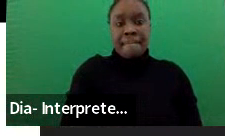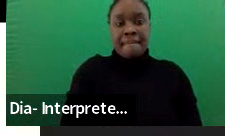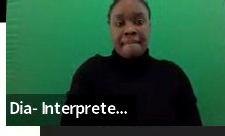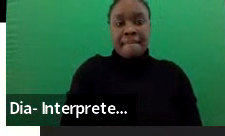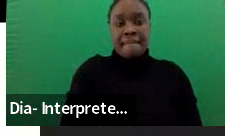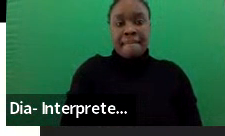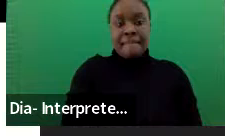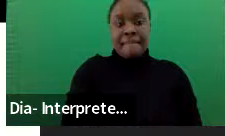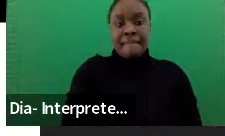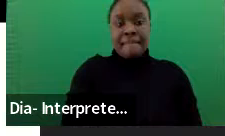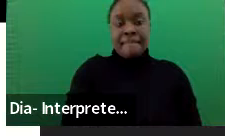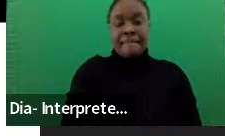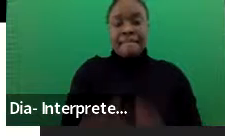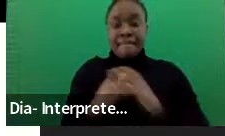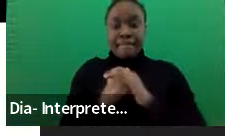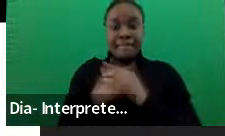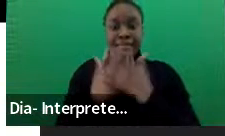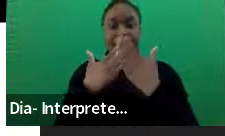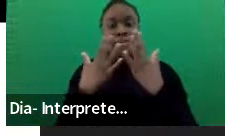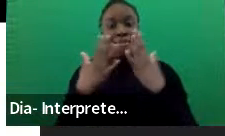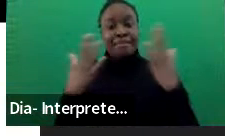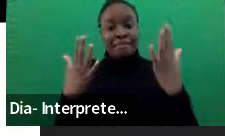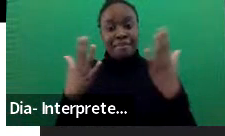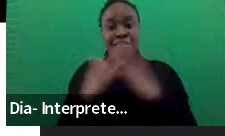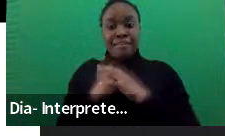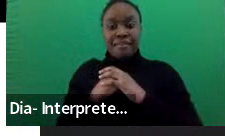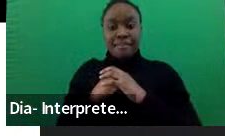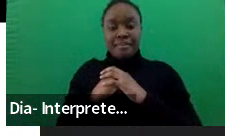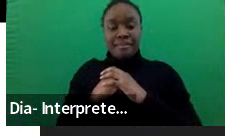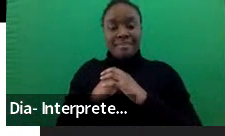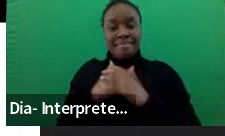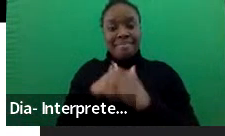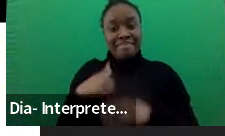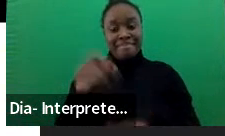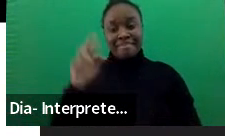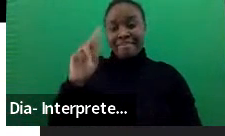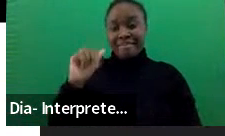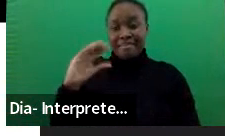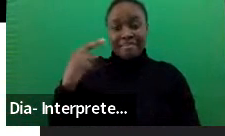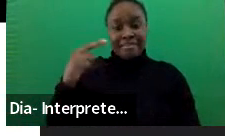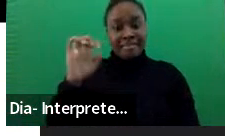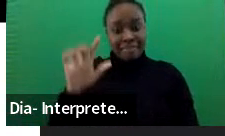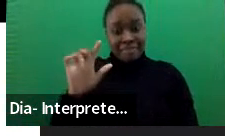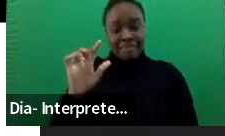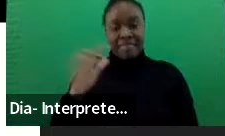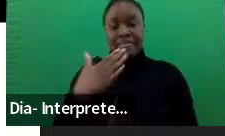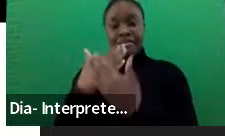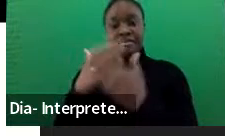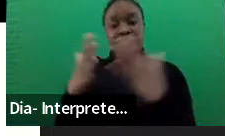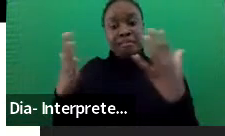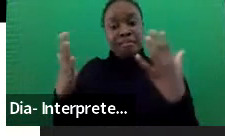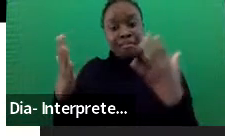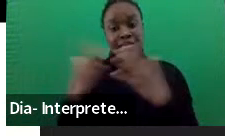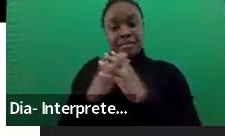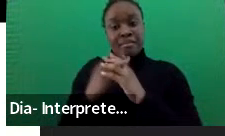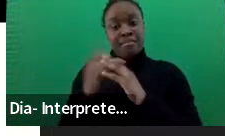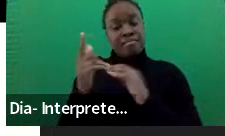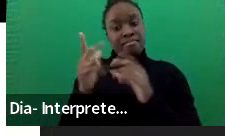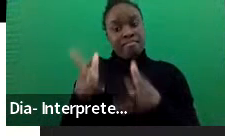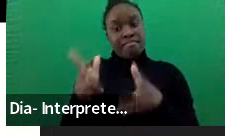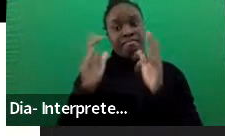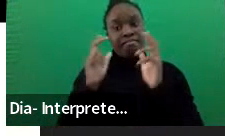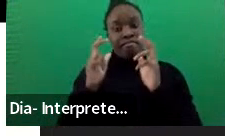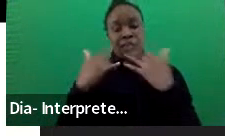Thank you very much once again, Ms. Rachel Sintumule, for such insightful